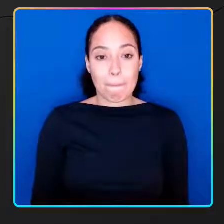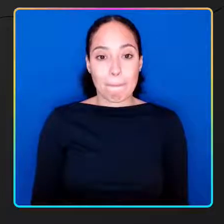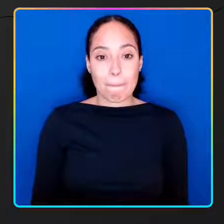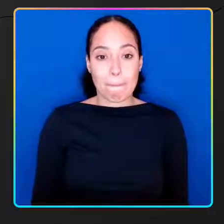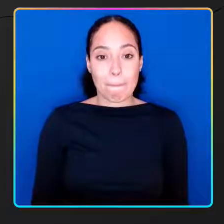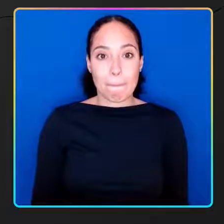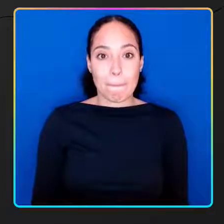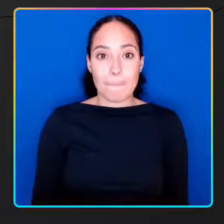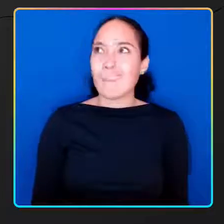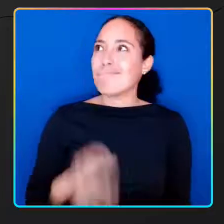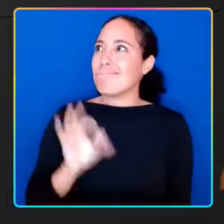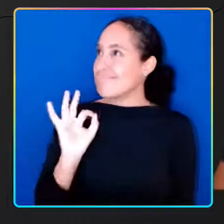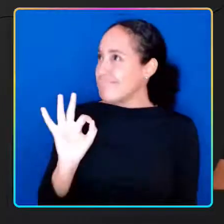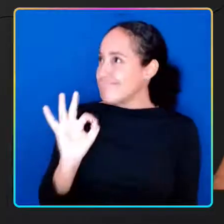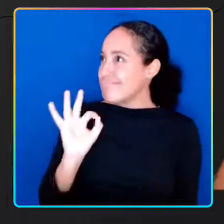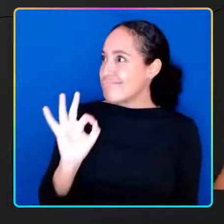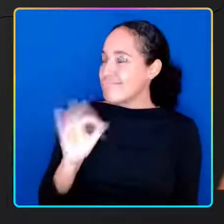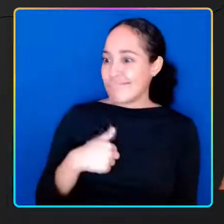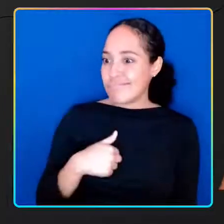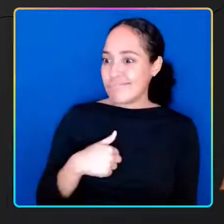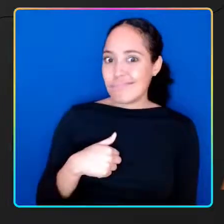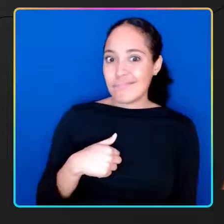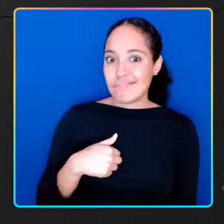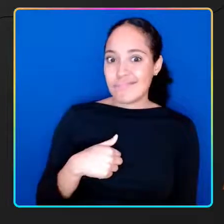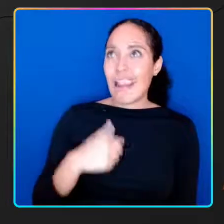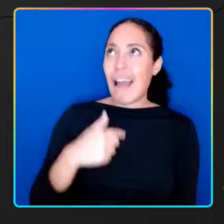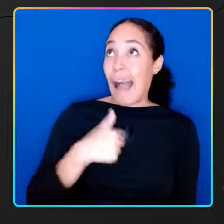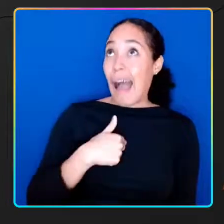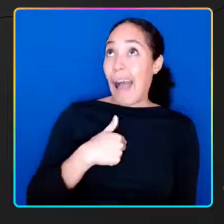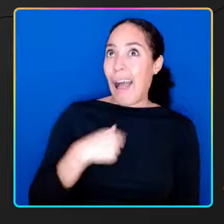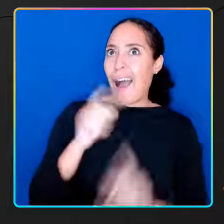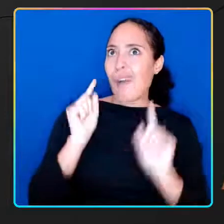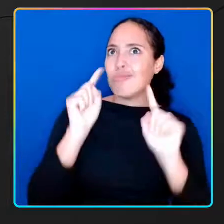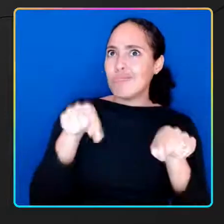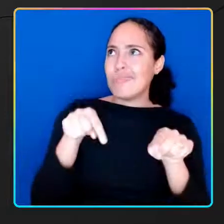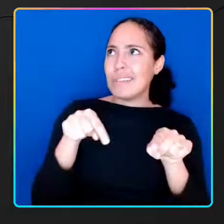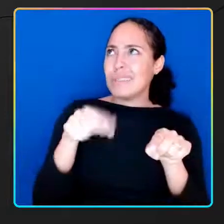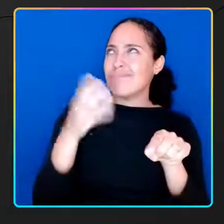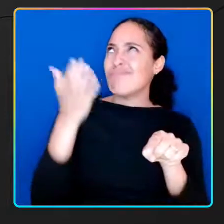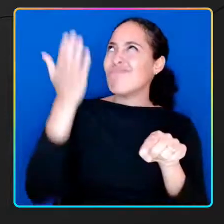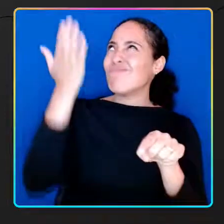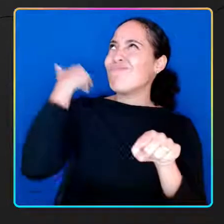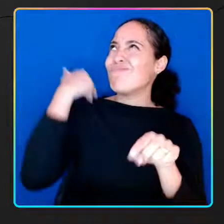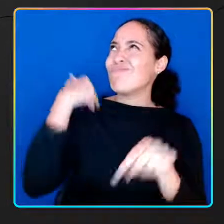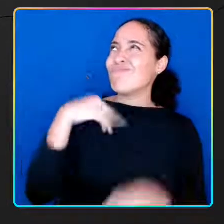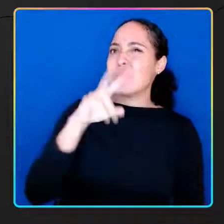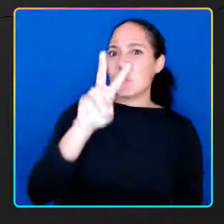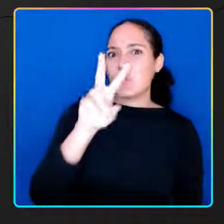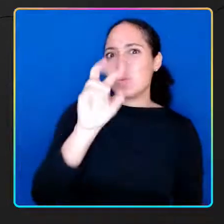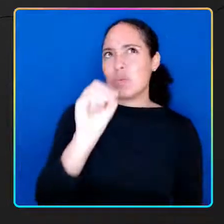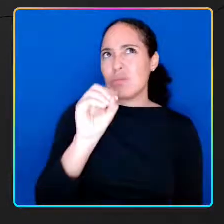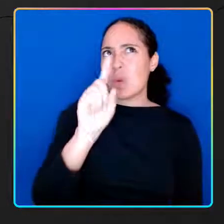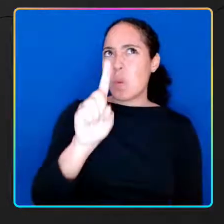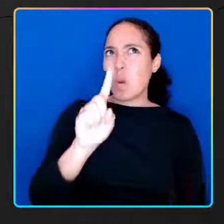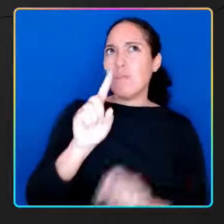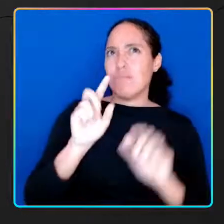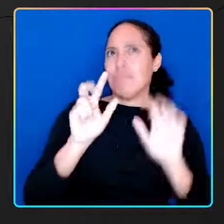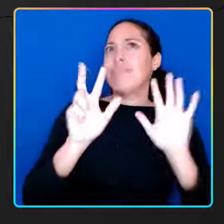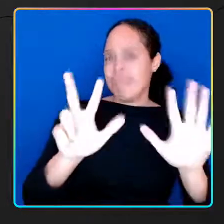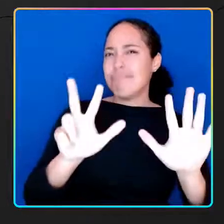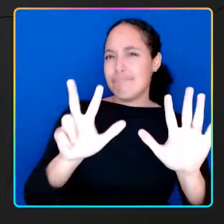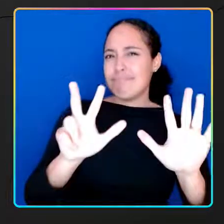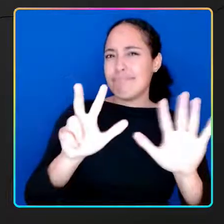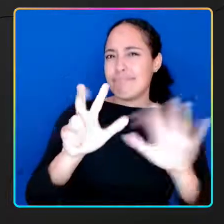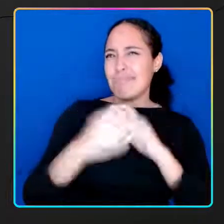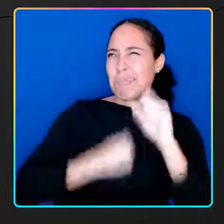that. That's such a good one. I went in, I think it was like 2018. And I still to